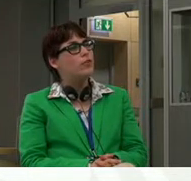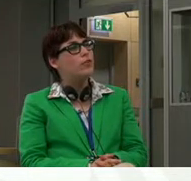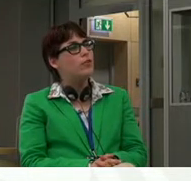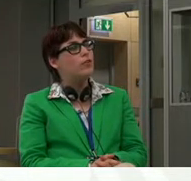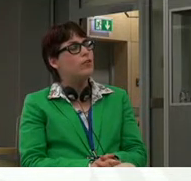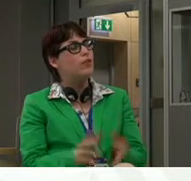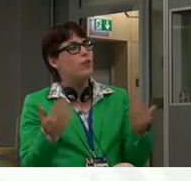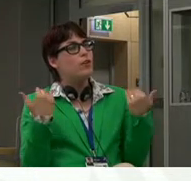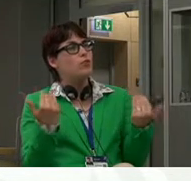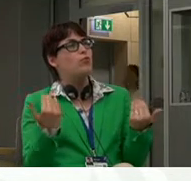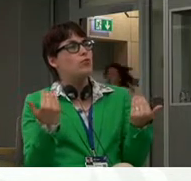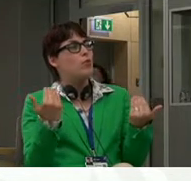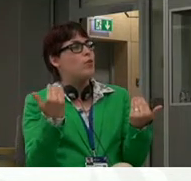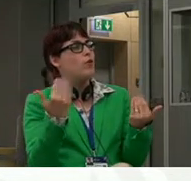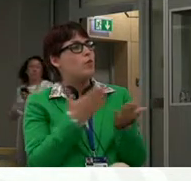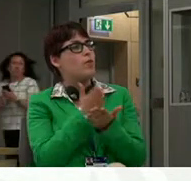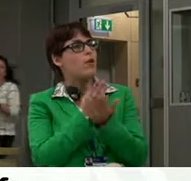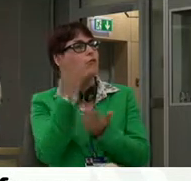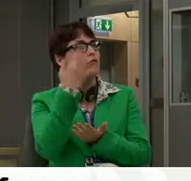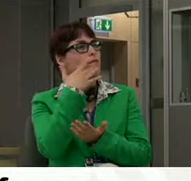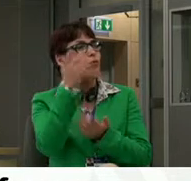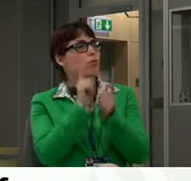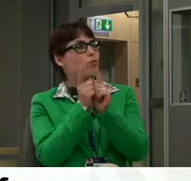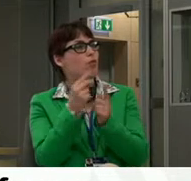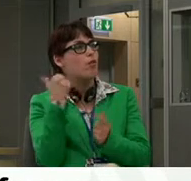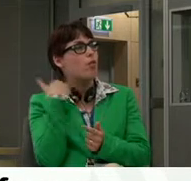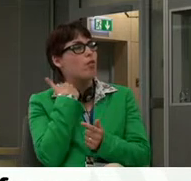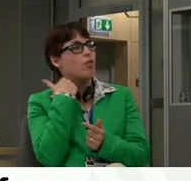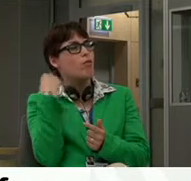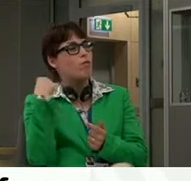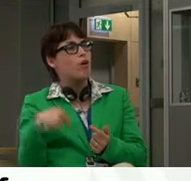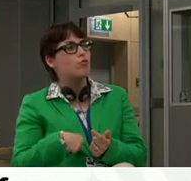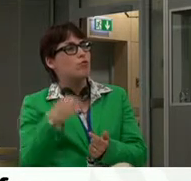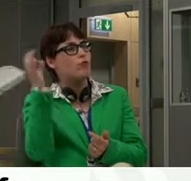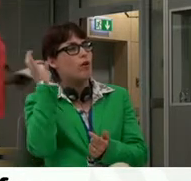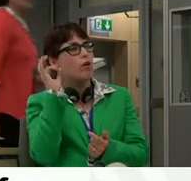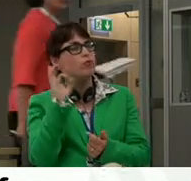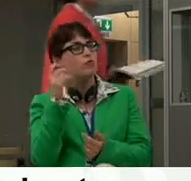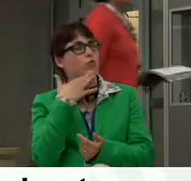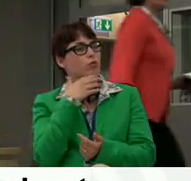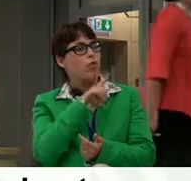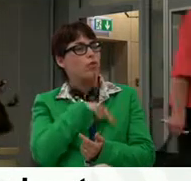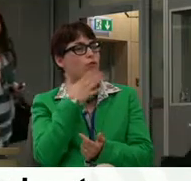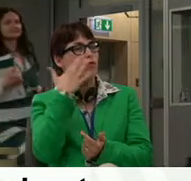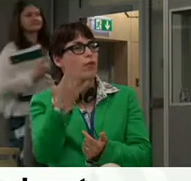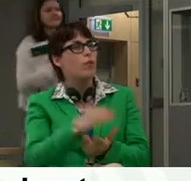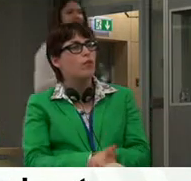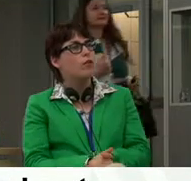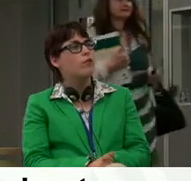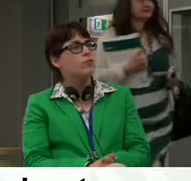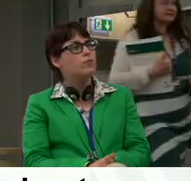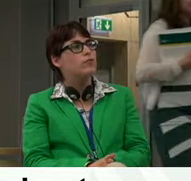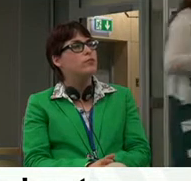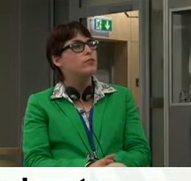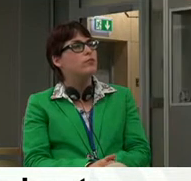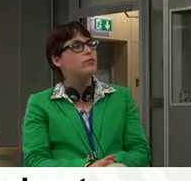A short piece of technical information about the language regime. So we'll have interpretation in the English, French, German,